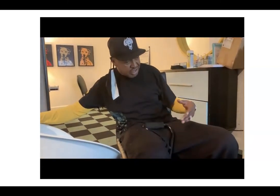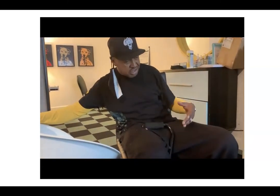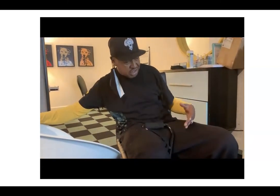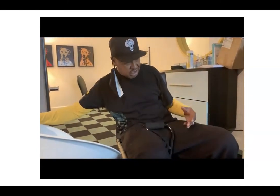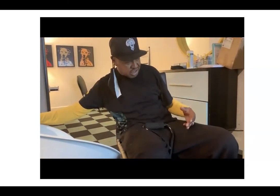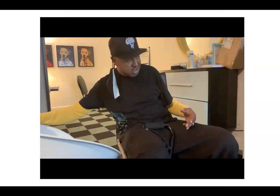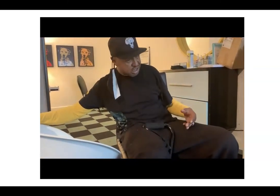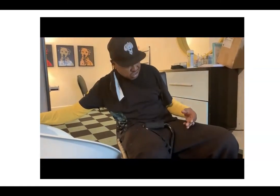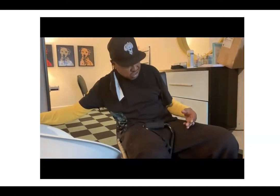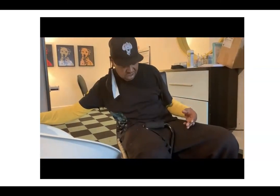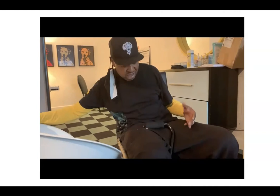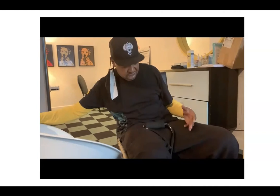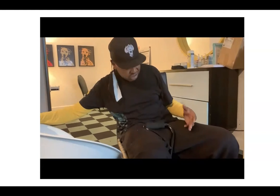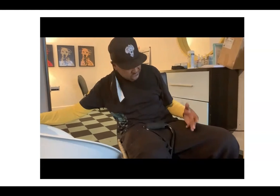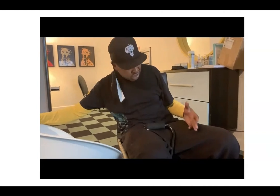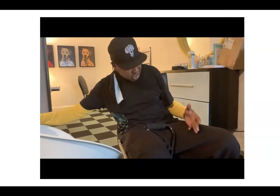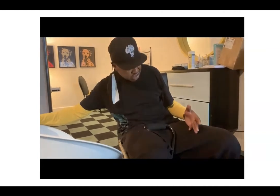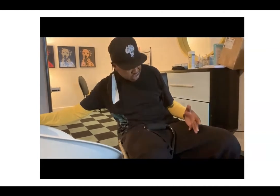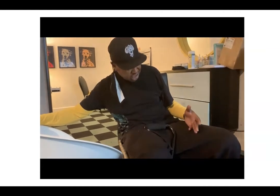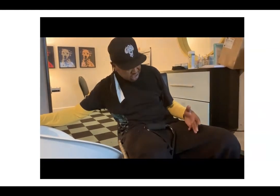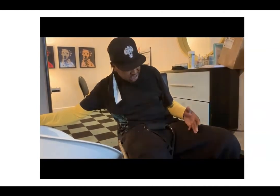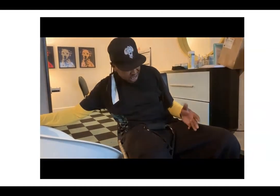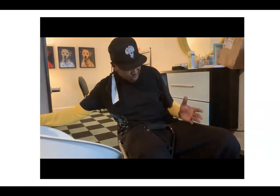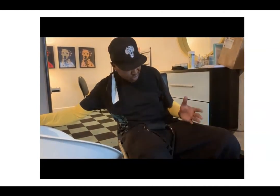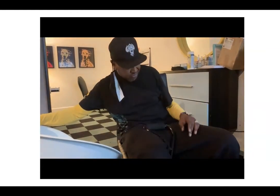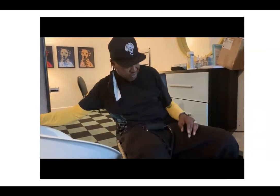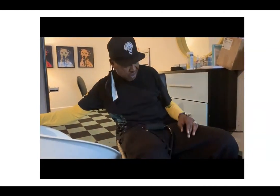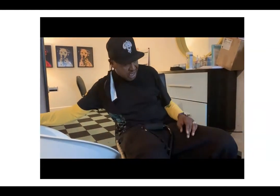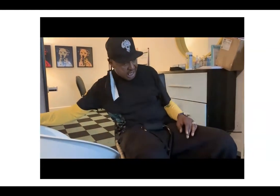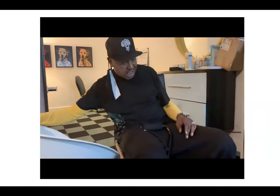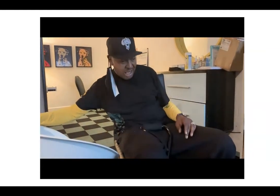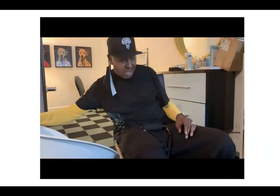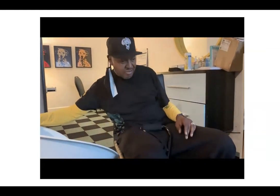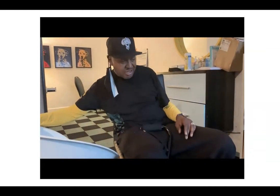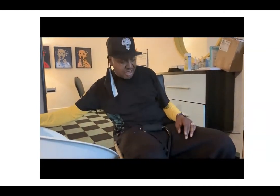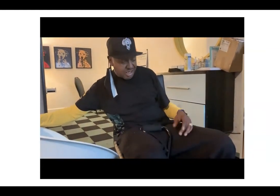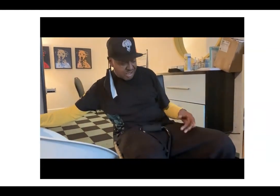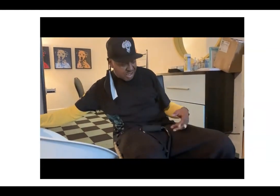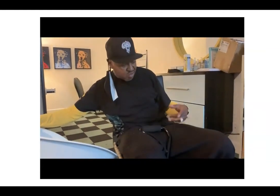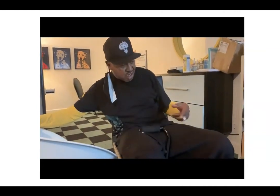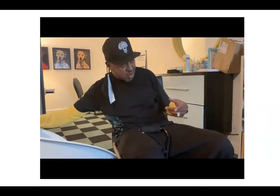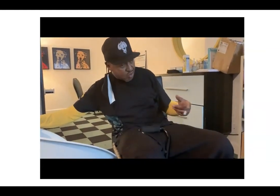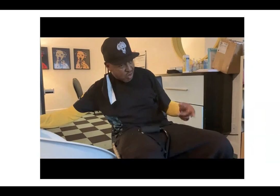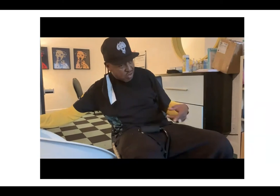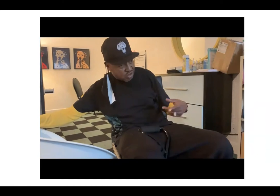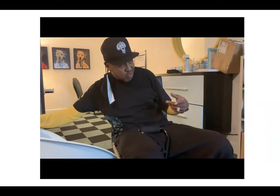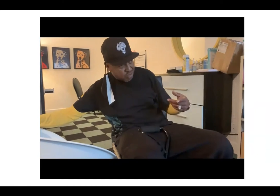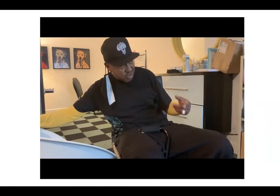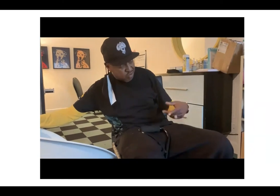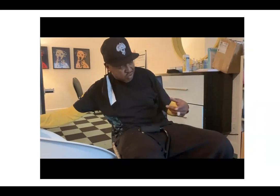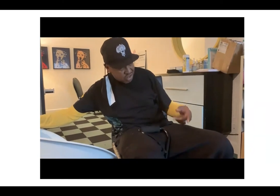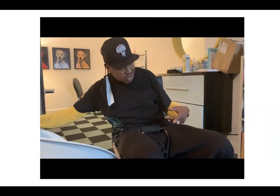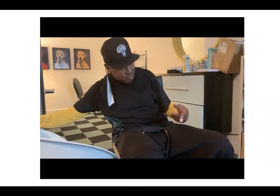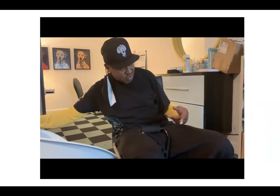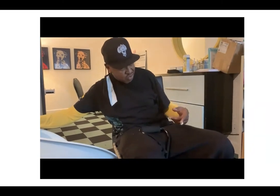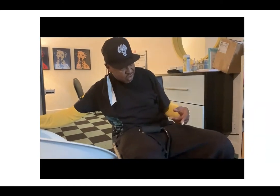up us in just the city, and that was wonderful. And now everything just been rolling